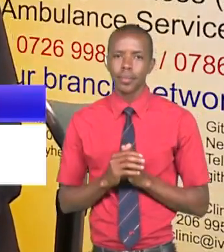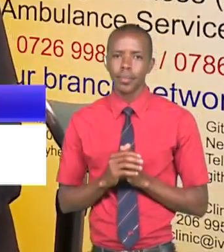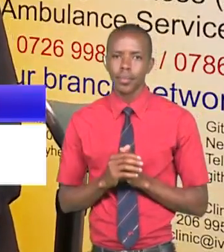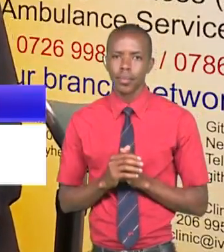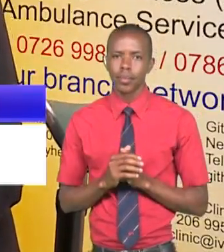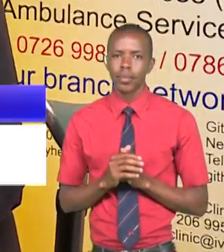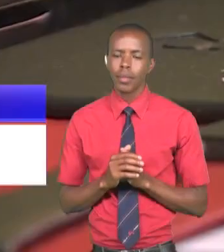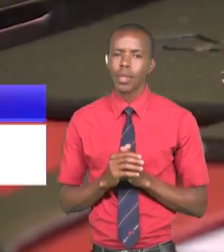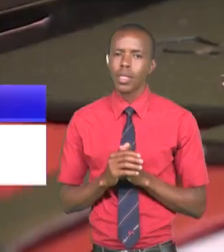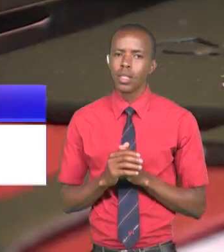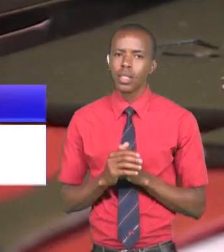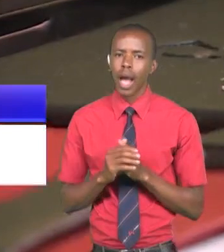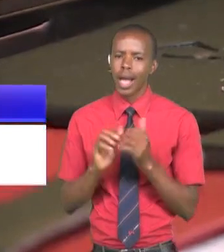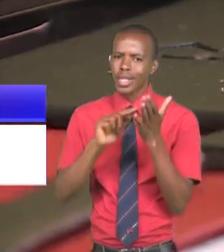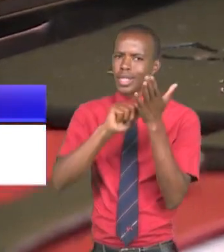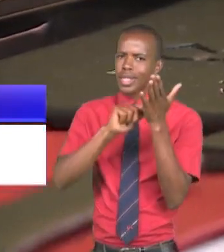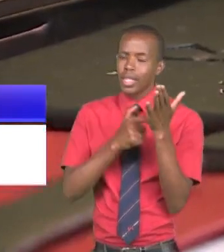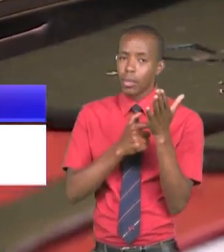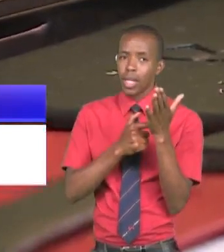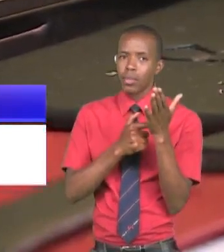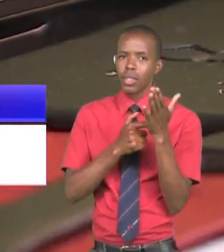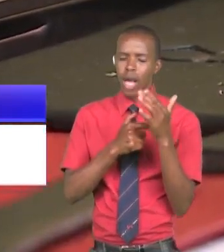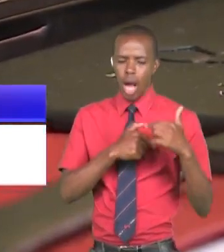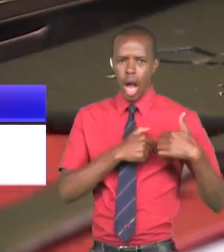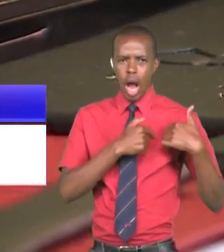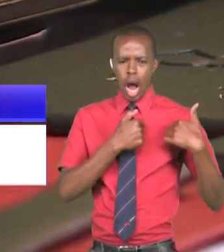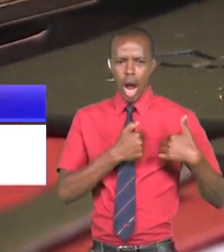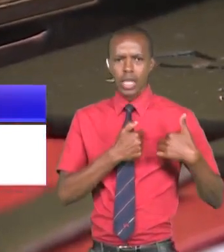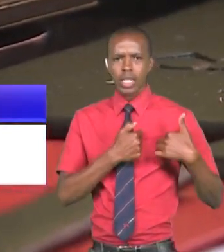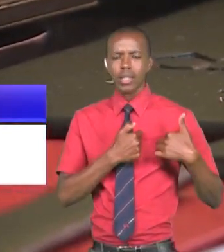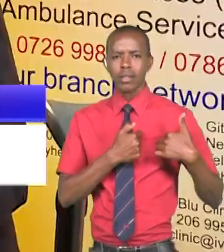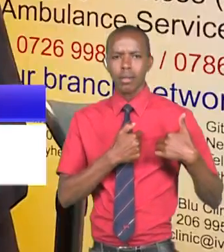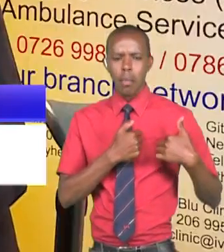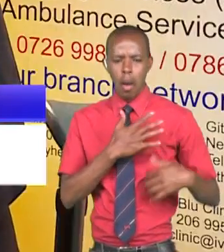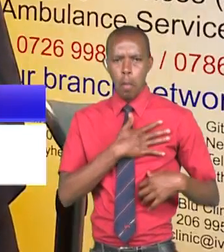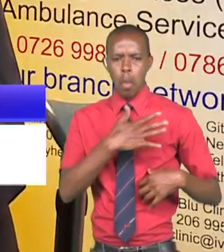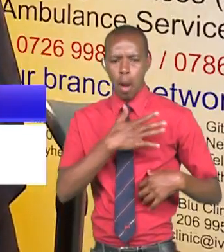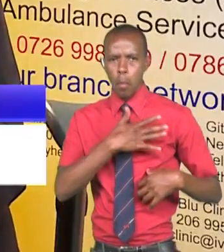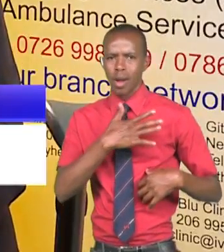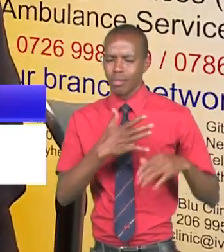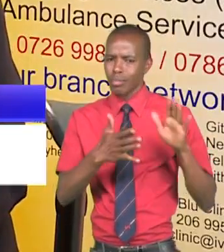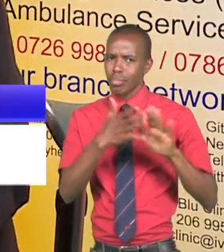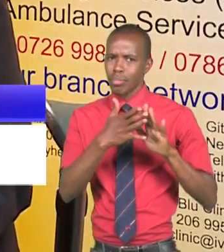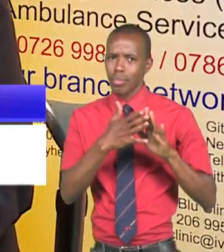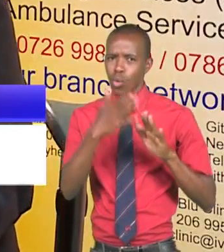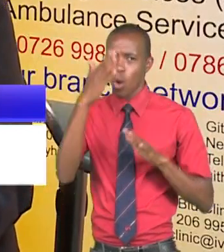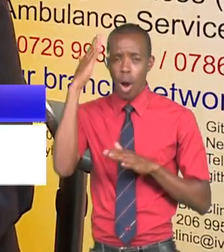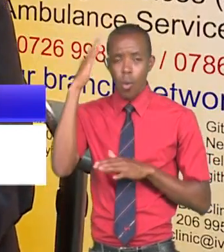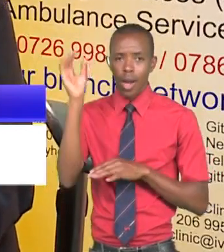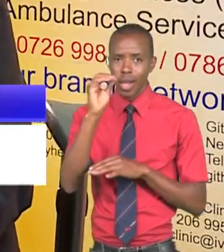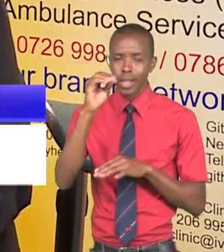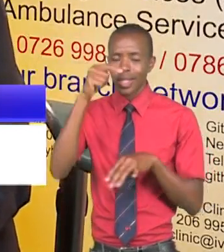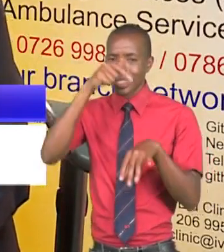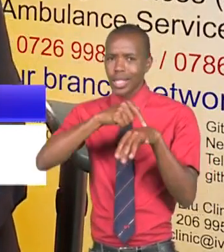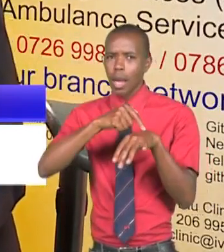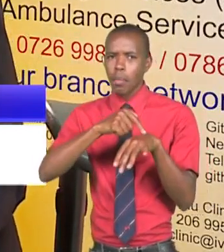and sometimes you have awareness of your heartbeat because the heart has to beat faster. When you have reduced